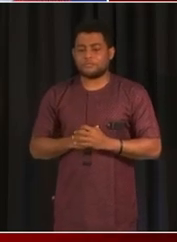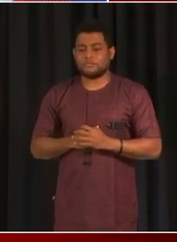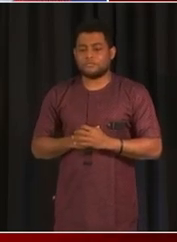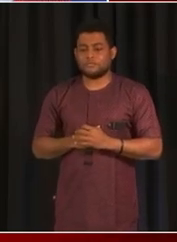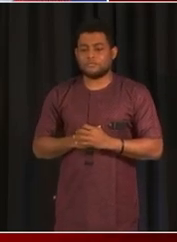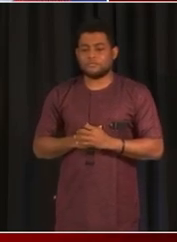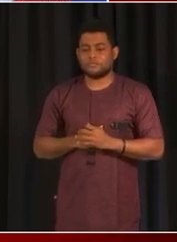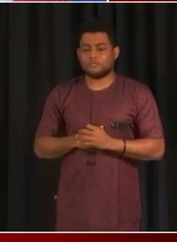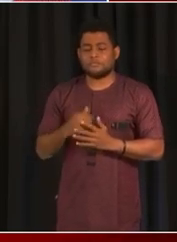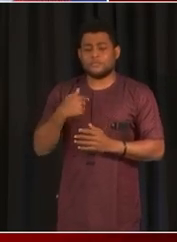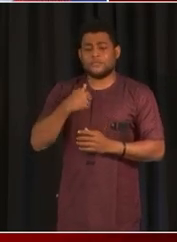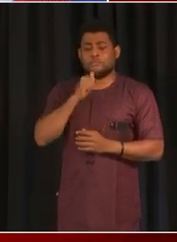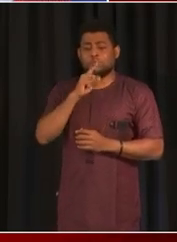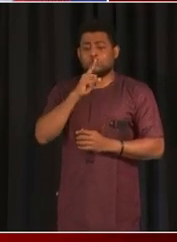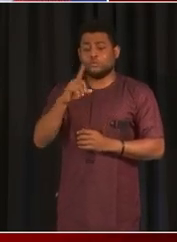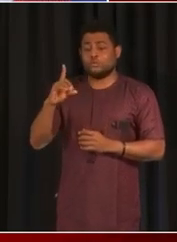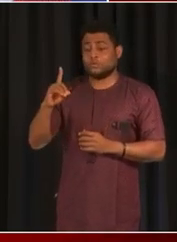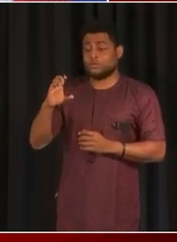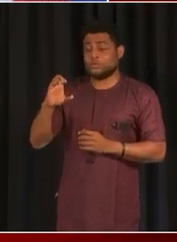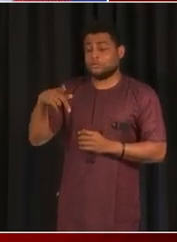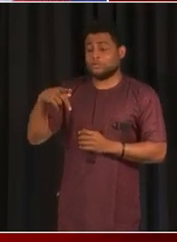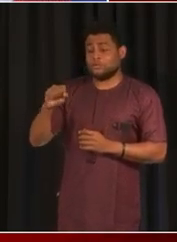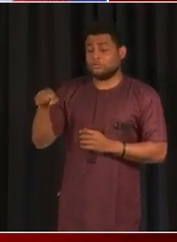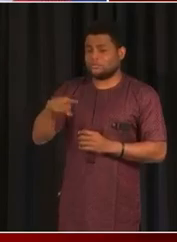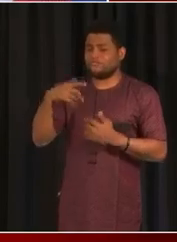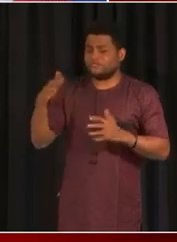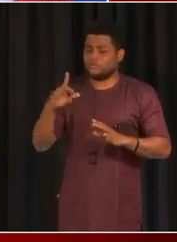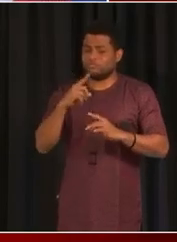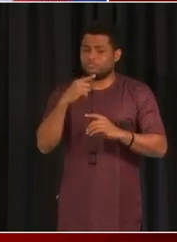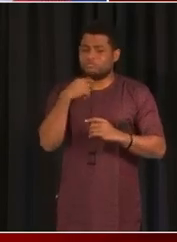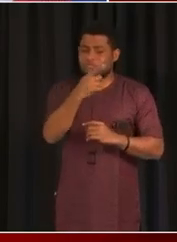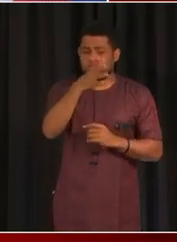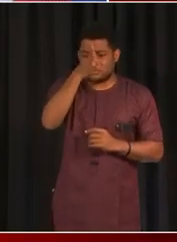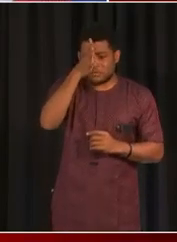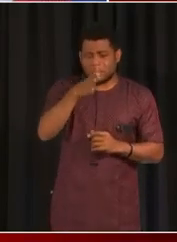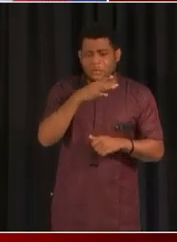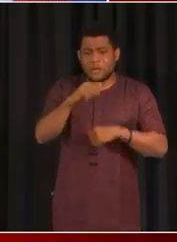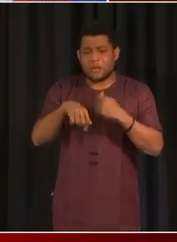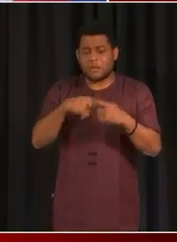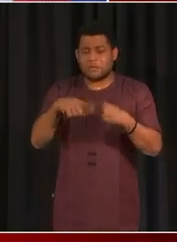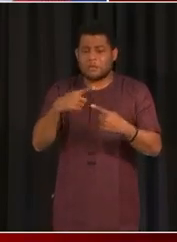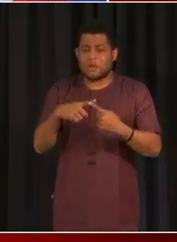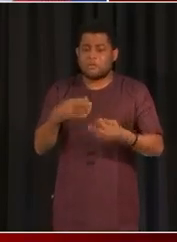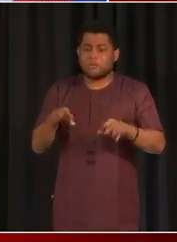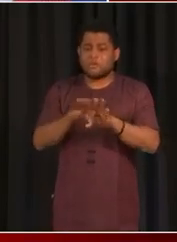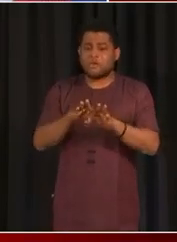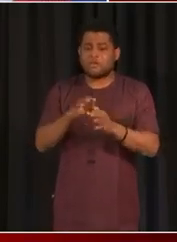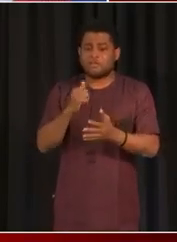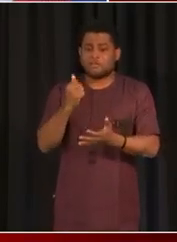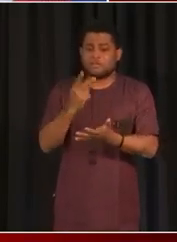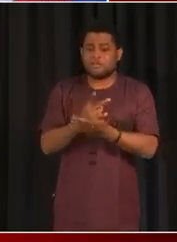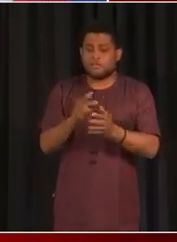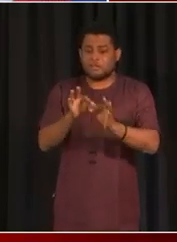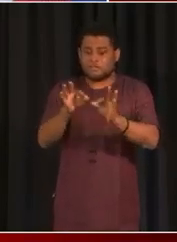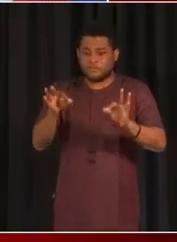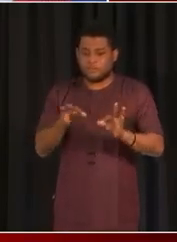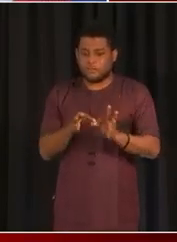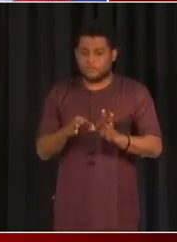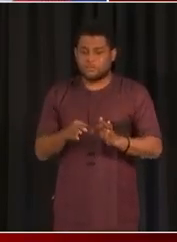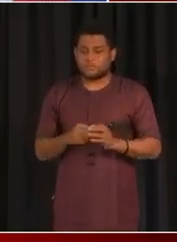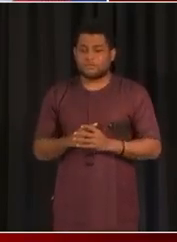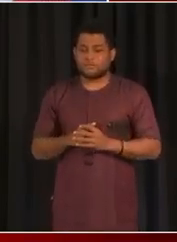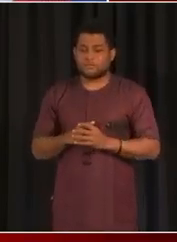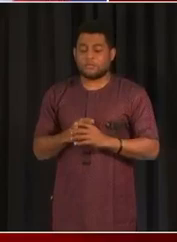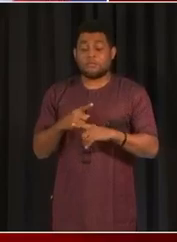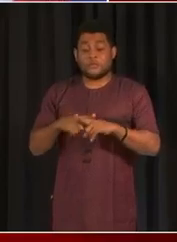the need for consent forms. But it's just not, and I don't want this to sound like a top-down discussion. This